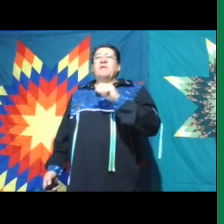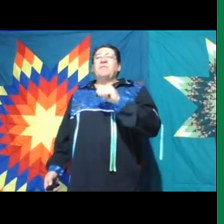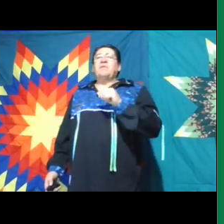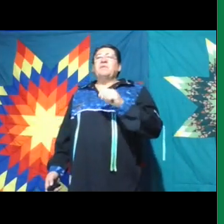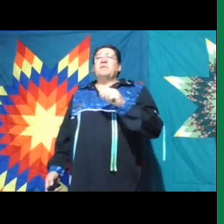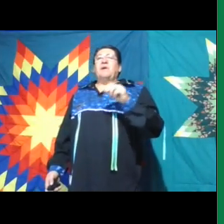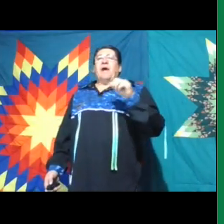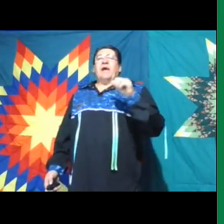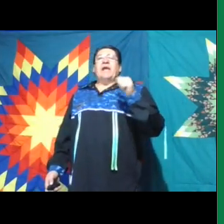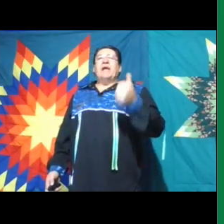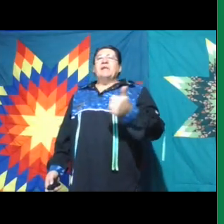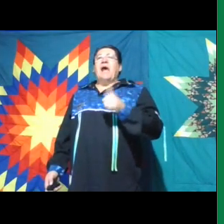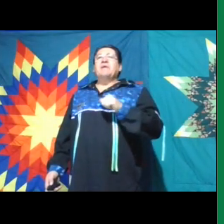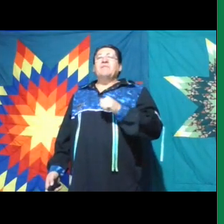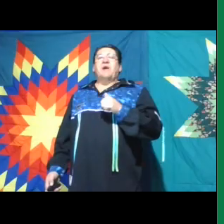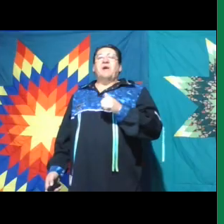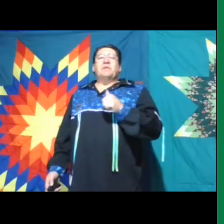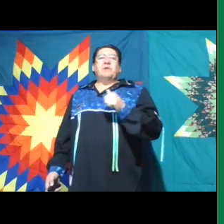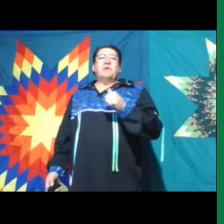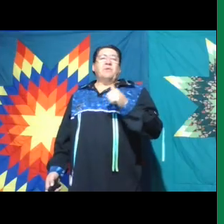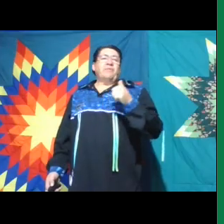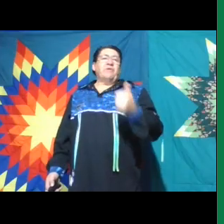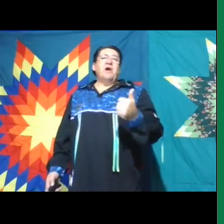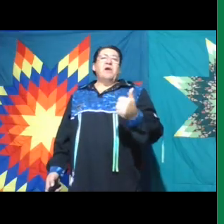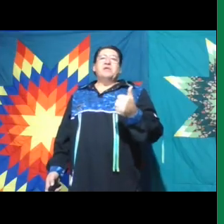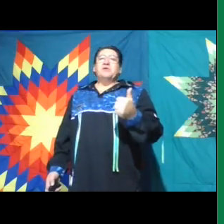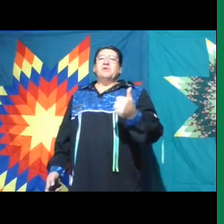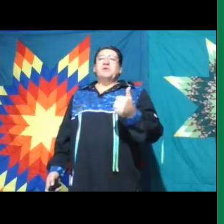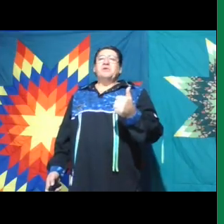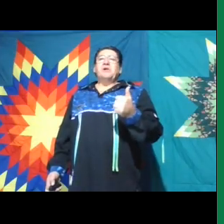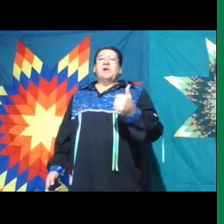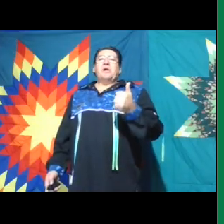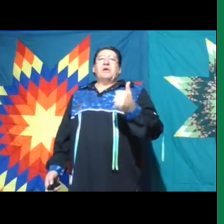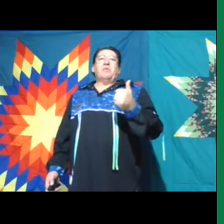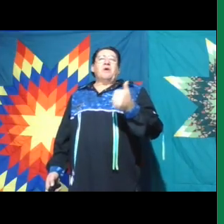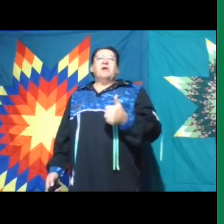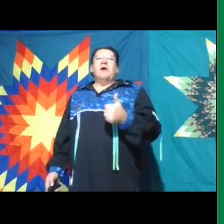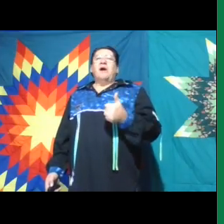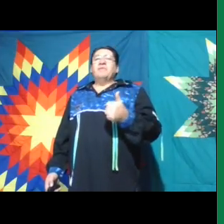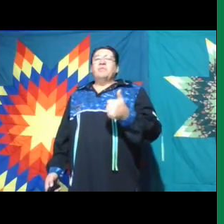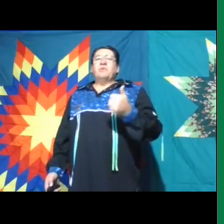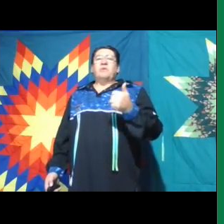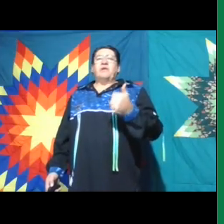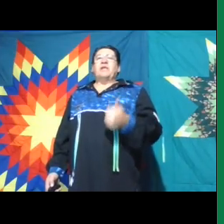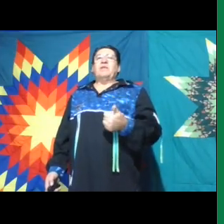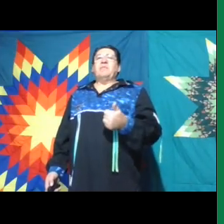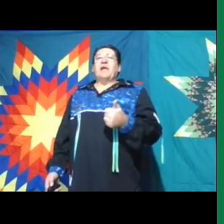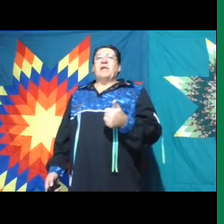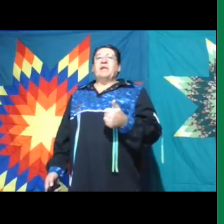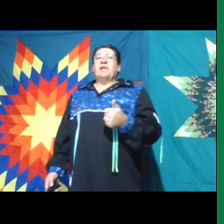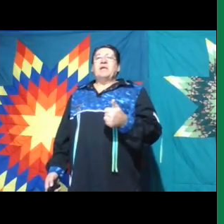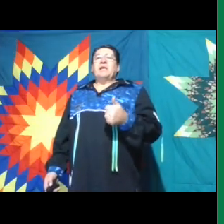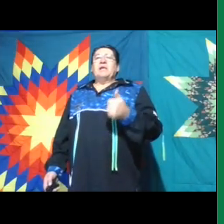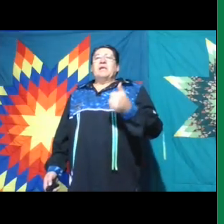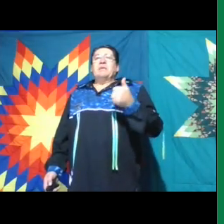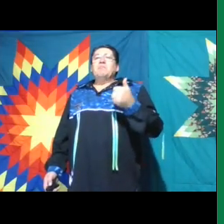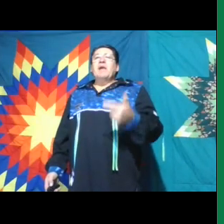of the interviews. Again, lack of trust. If we're not sure, we're uncomfortable, we're